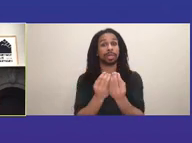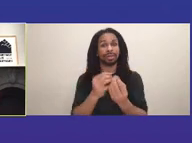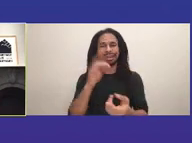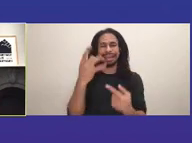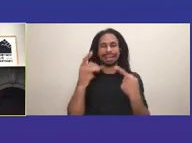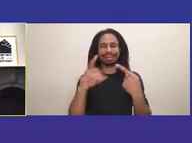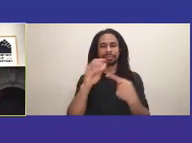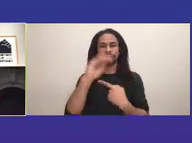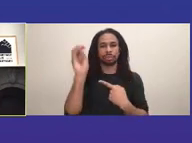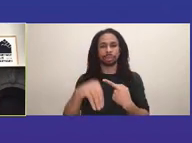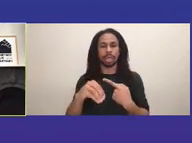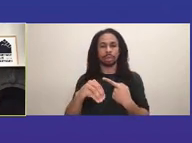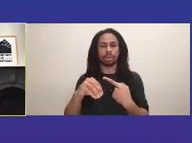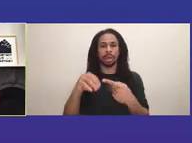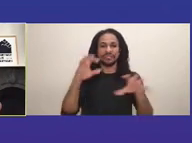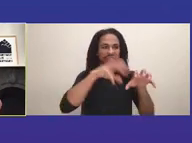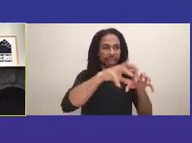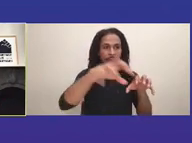18% of them are